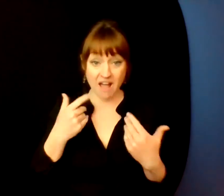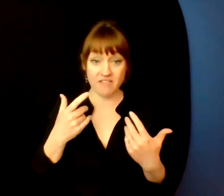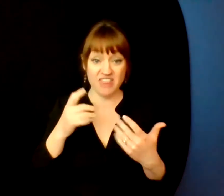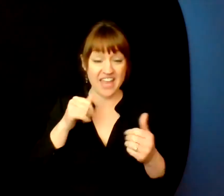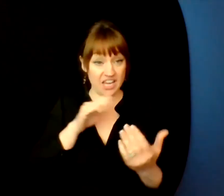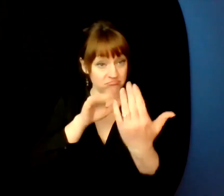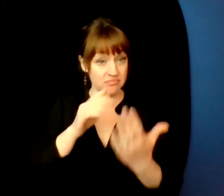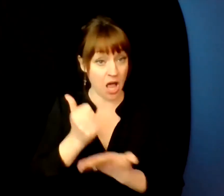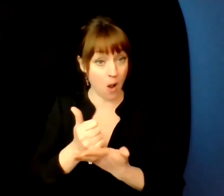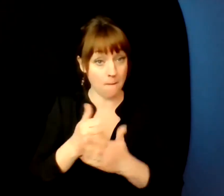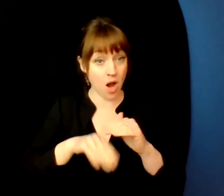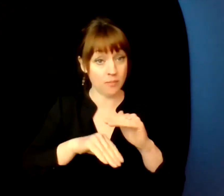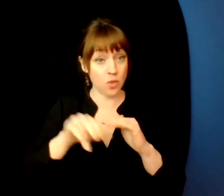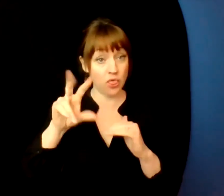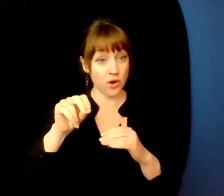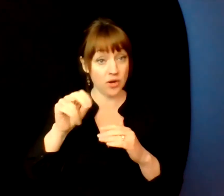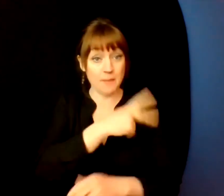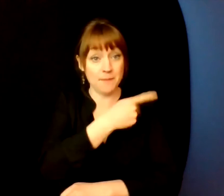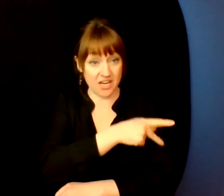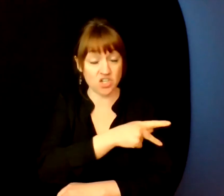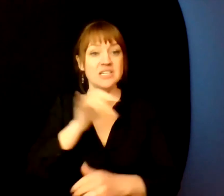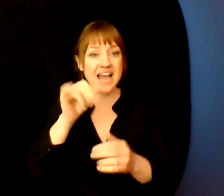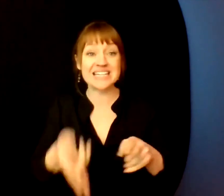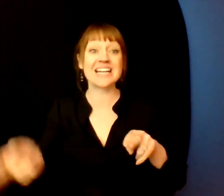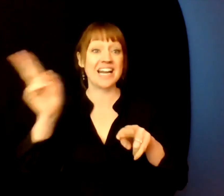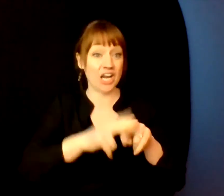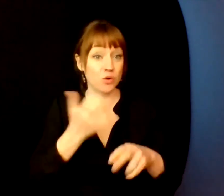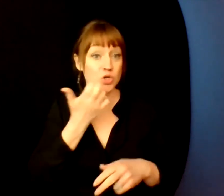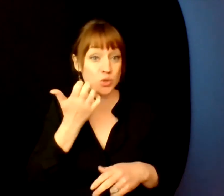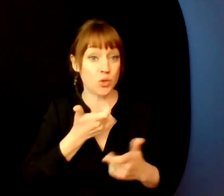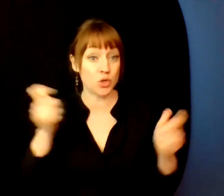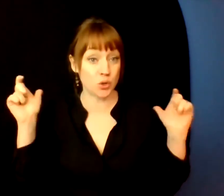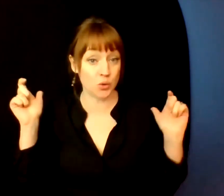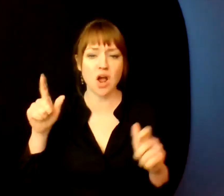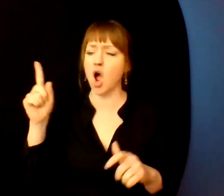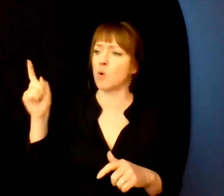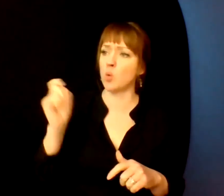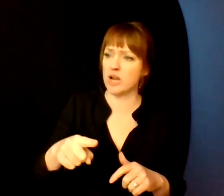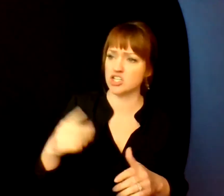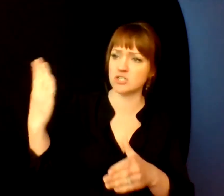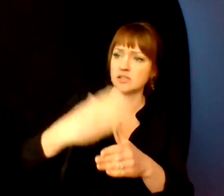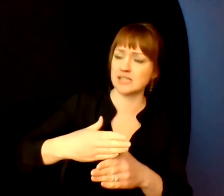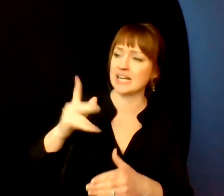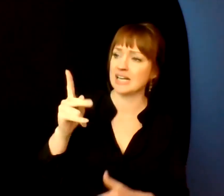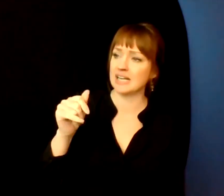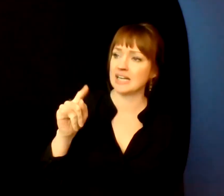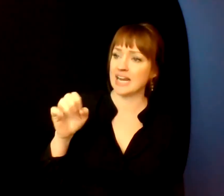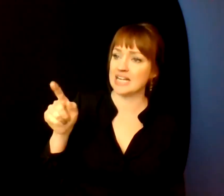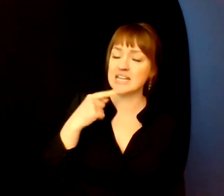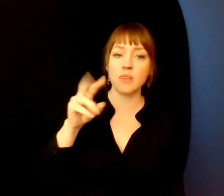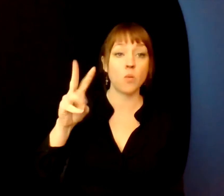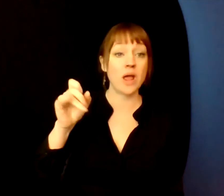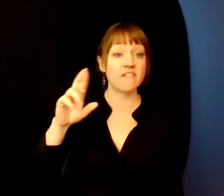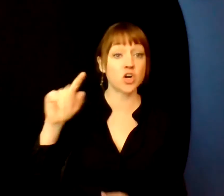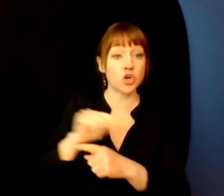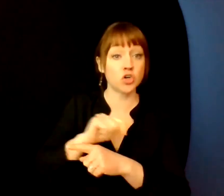patients. So that's a huge, that's a good question, Katie. So Katie says the waiver of training isn't